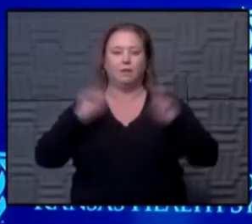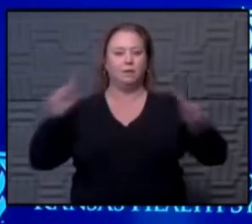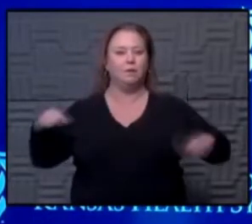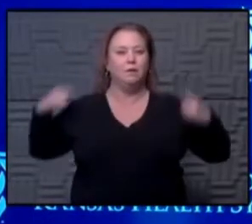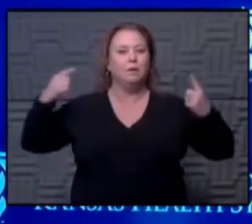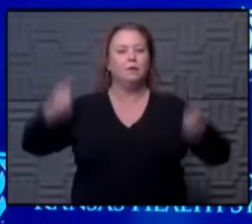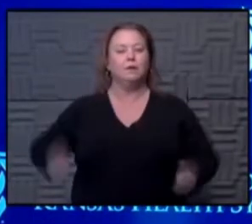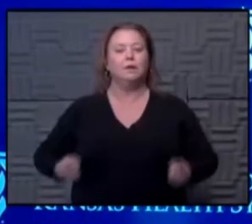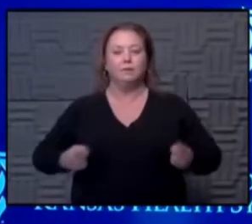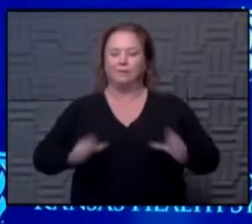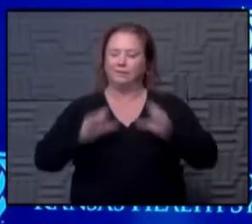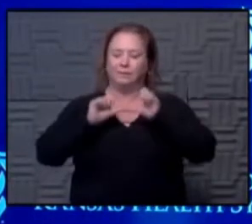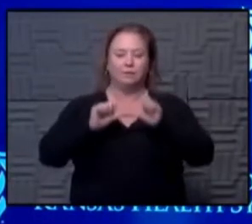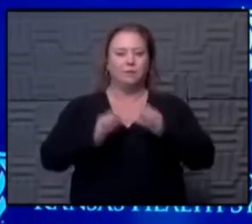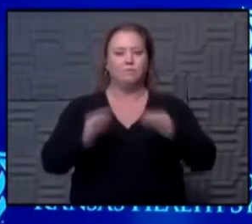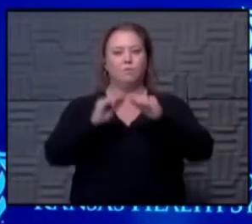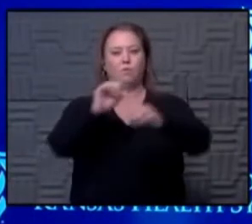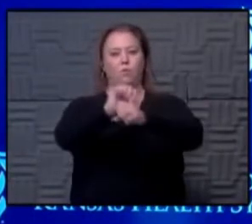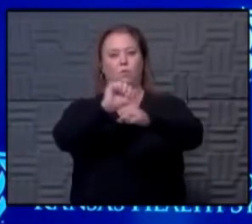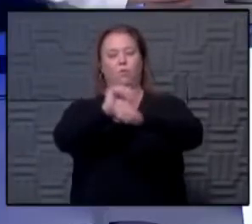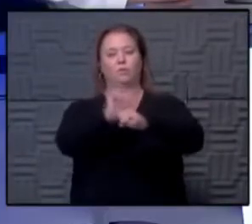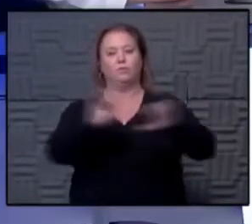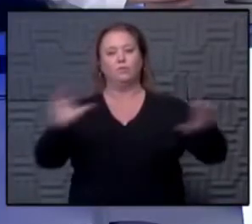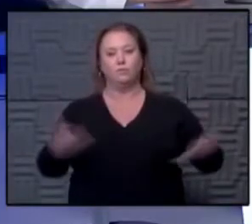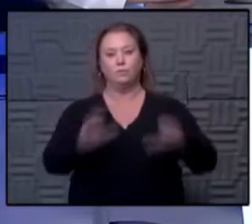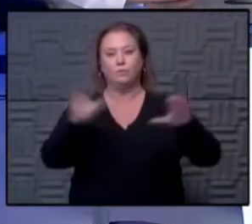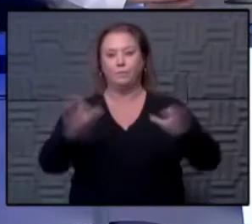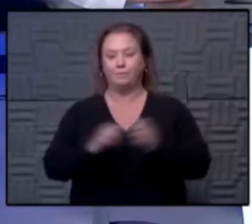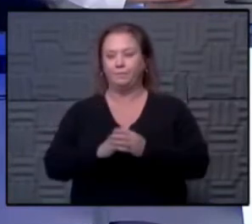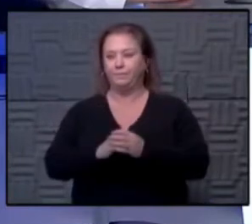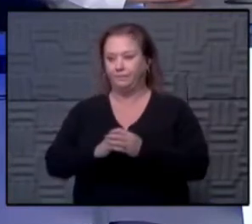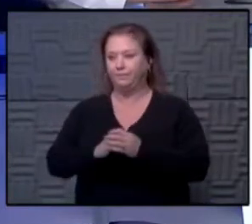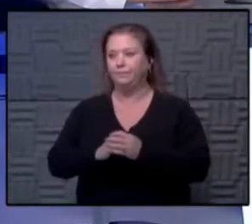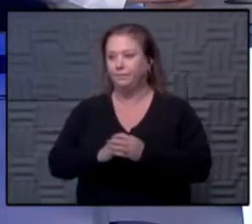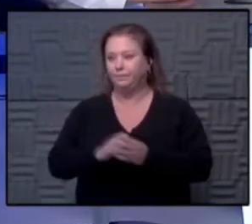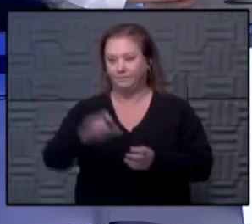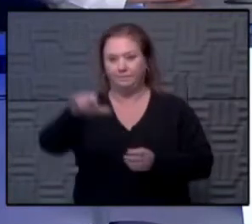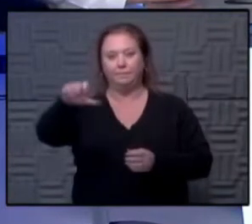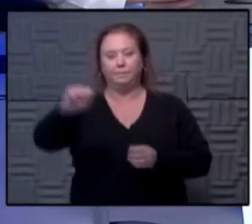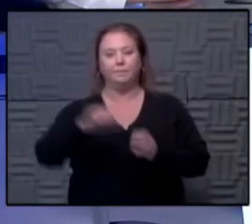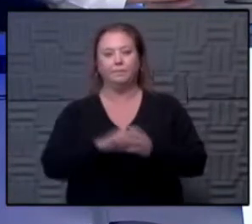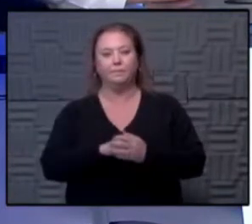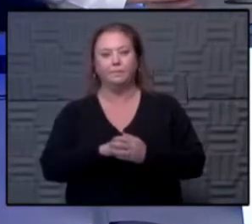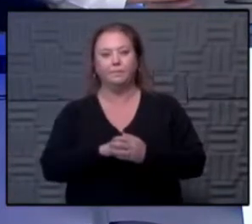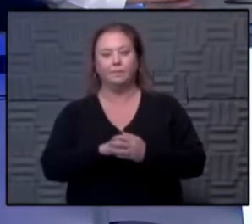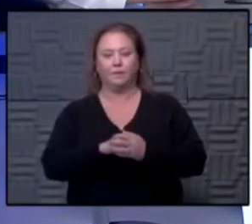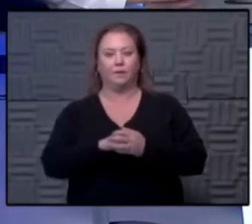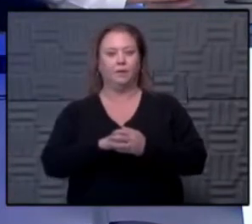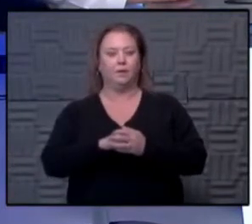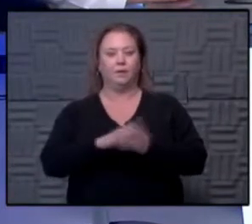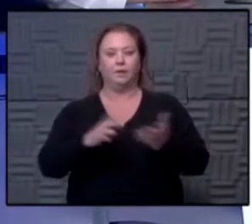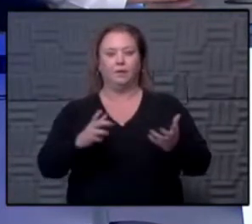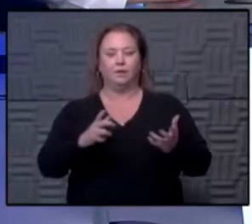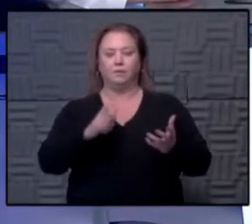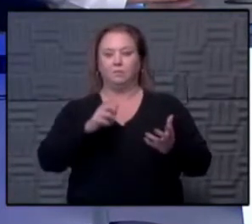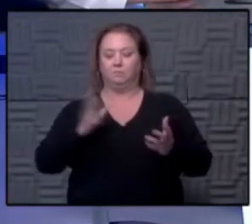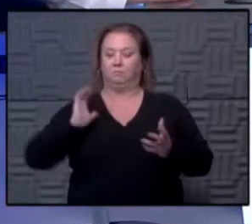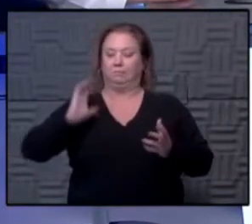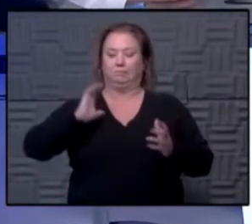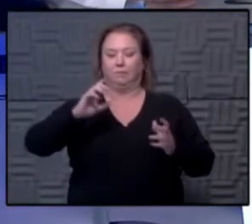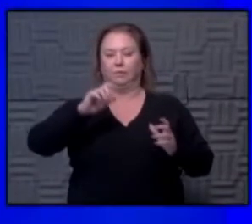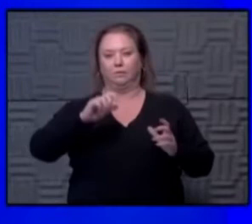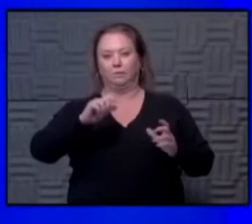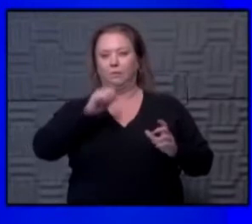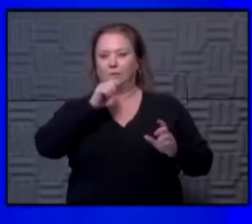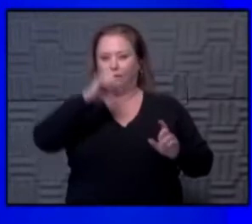we've got some work to do. And I don't know, Dana, things to add? Yeah, initially wasn't too optimistic and was